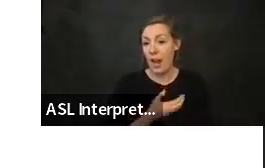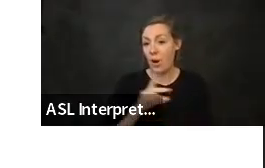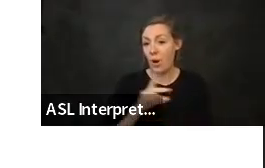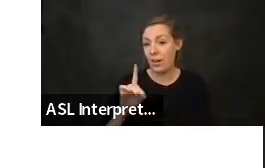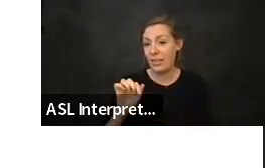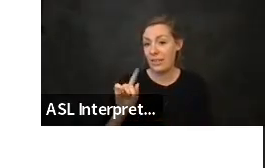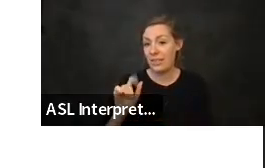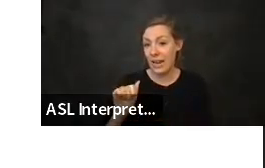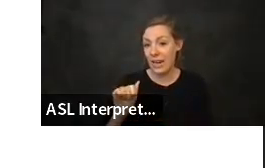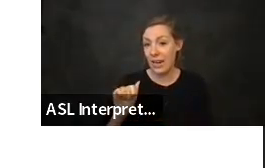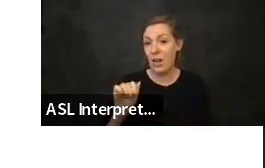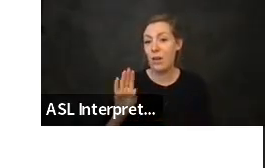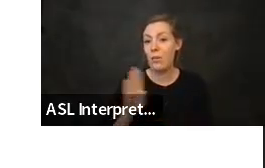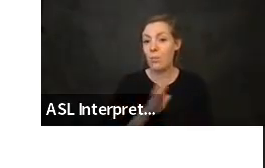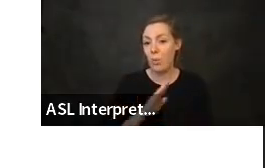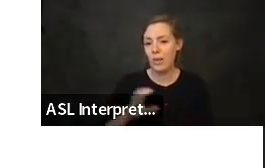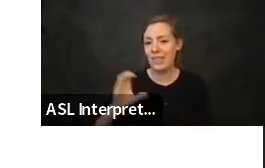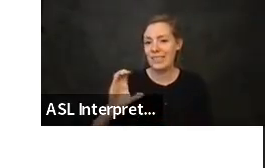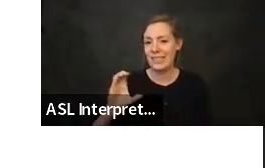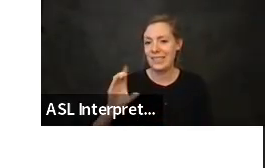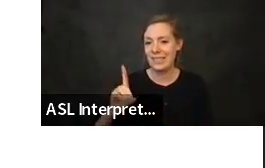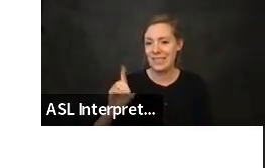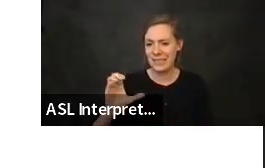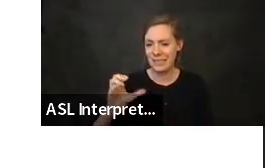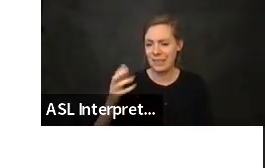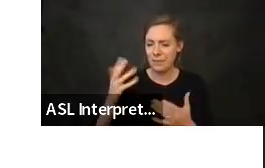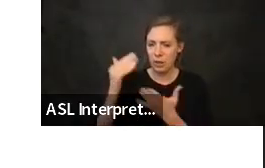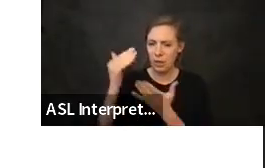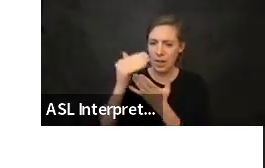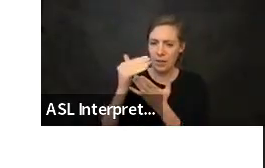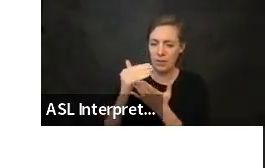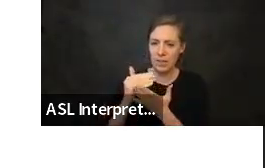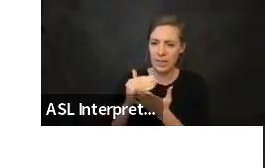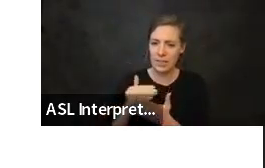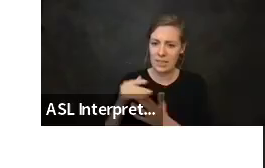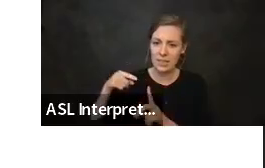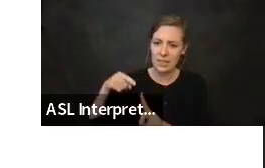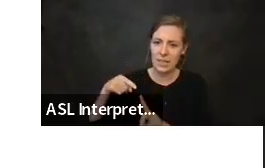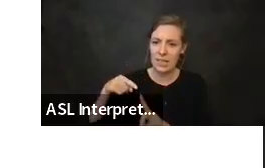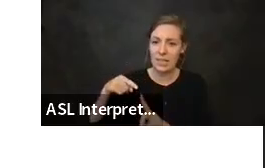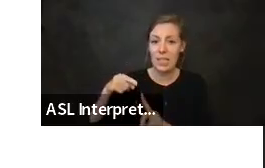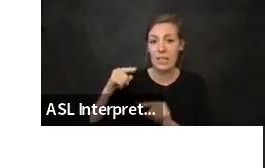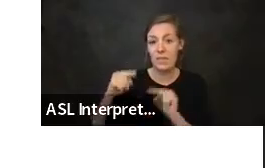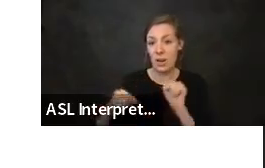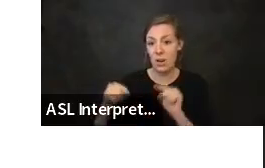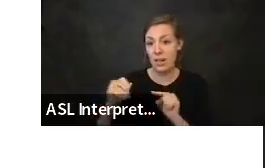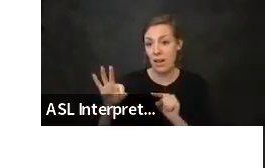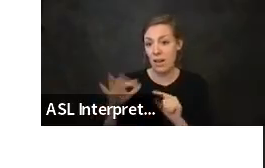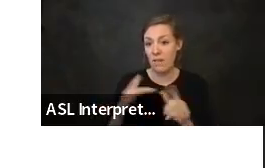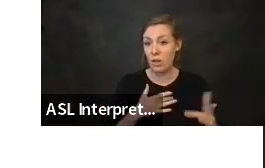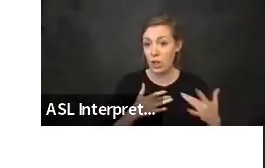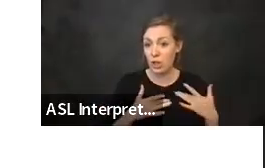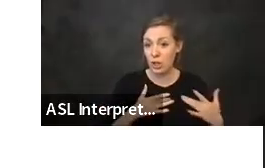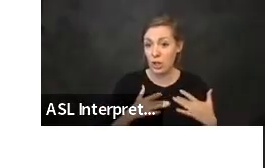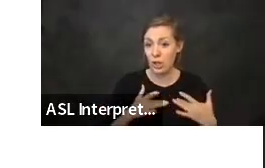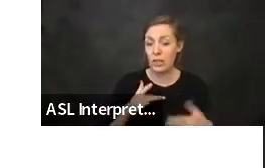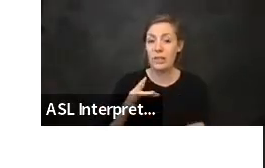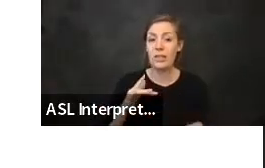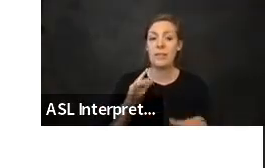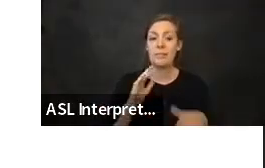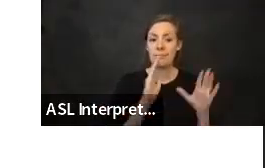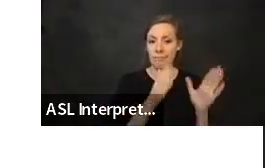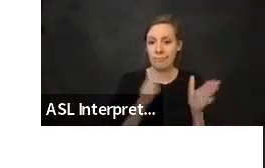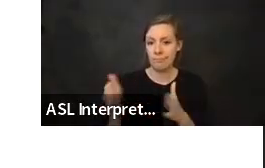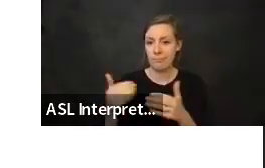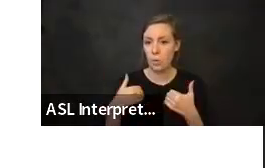dashboard. CDC has listed Omicron as a variant of concern. The categories that we list on